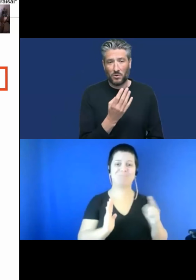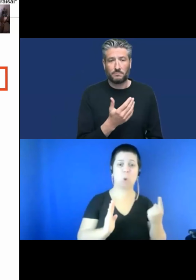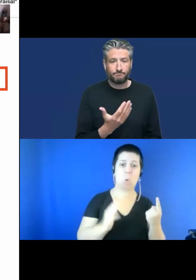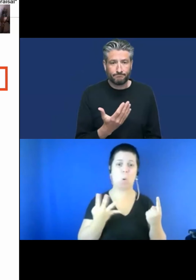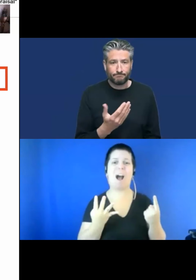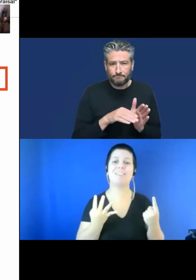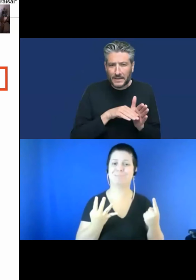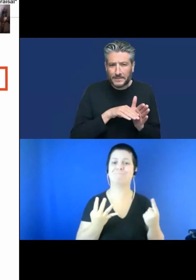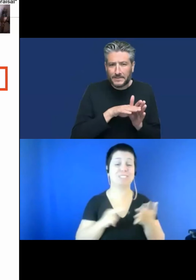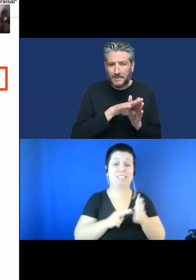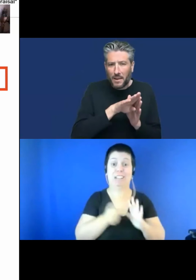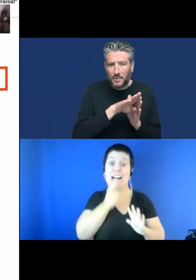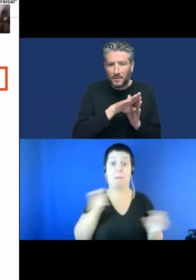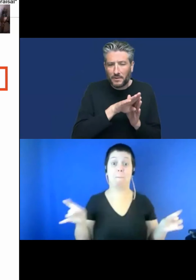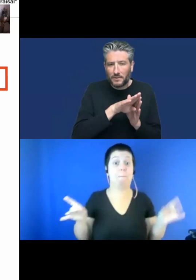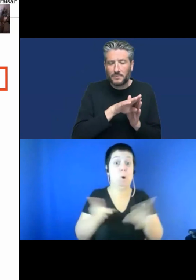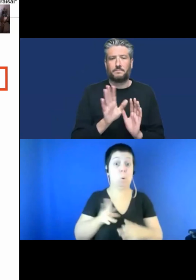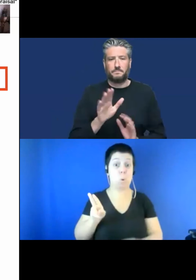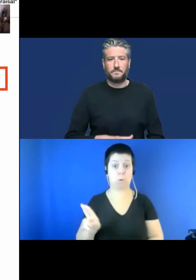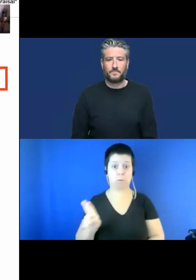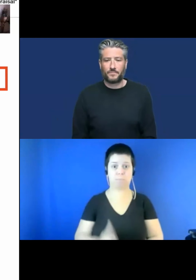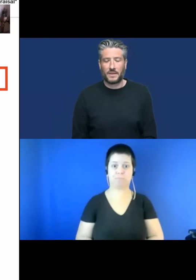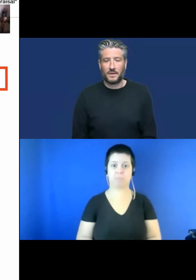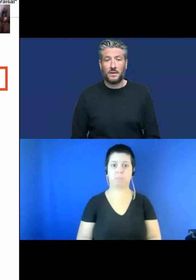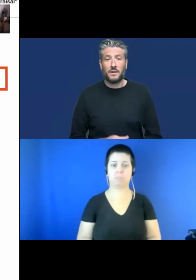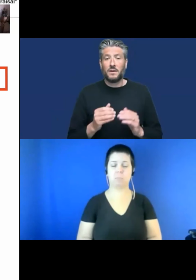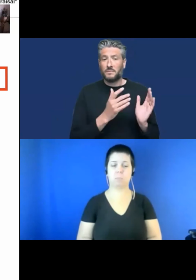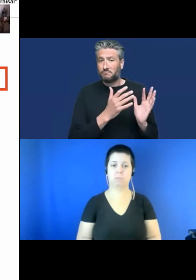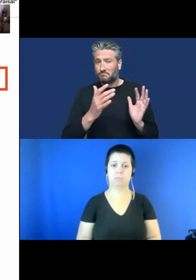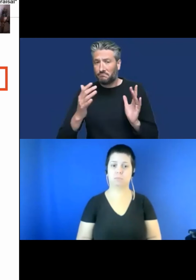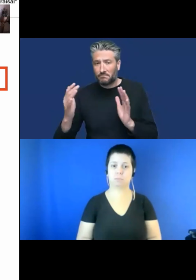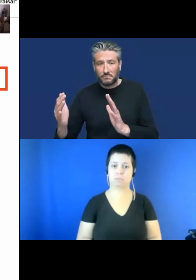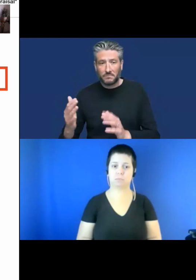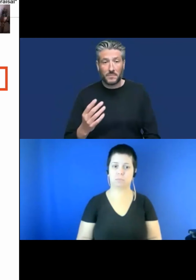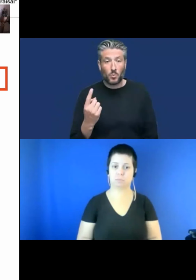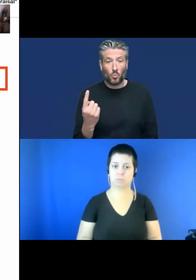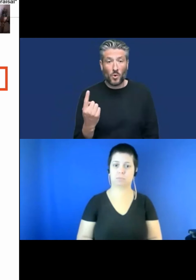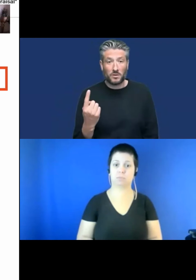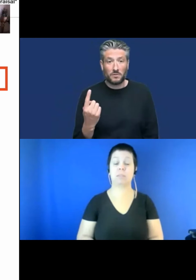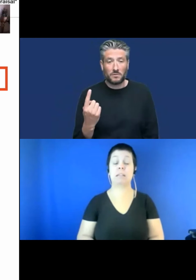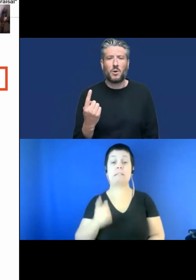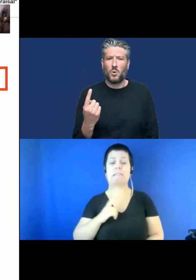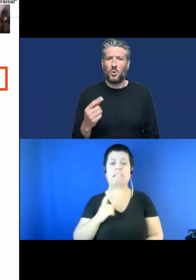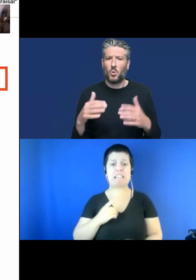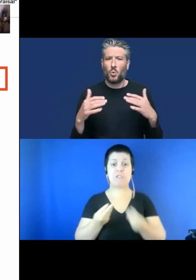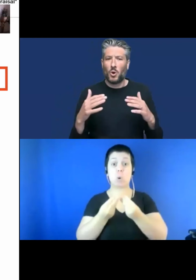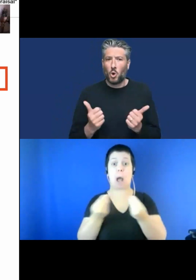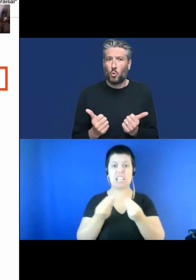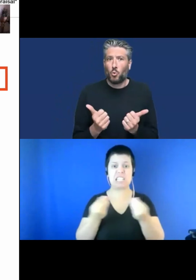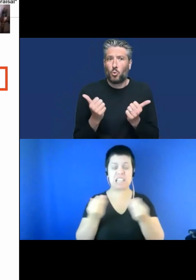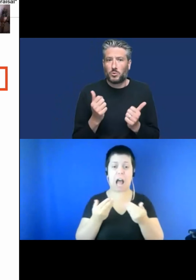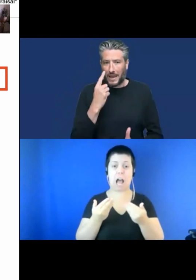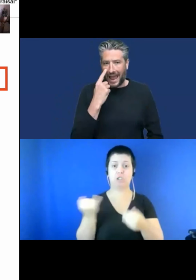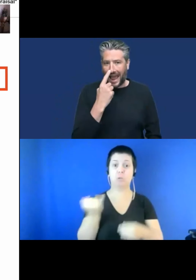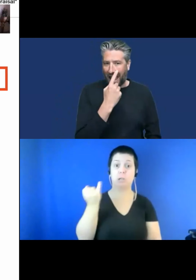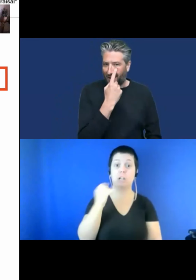quality assessment, only 1 of these 9 studies actually reached high levels of evidence. This means